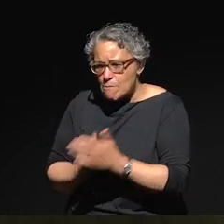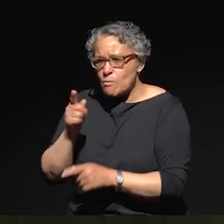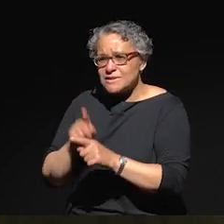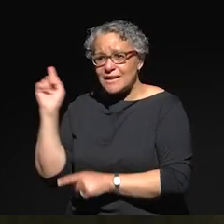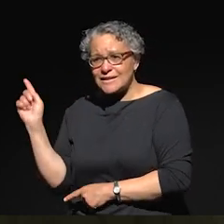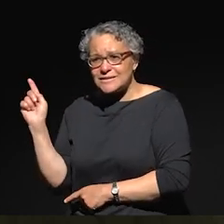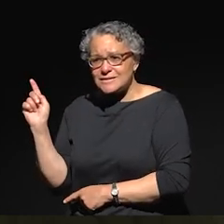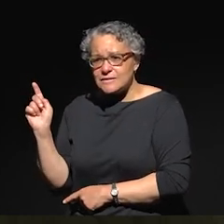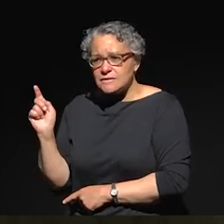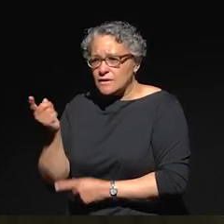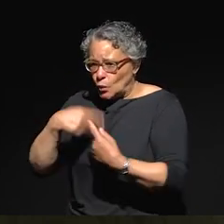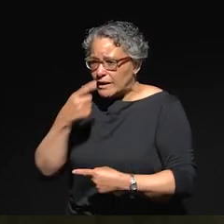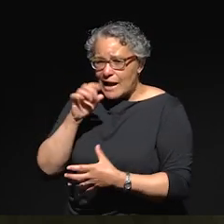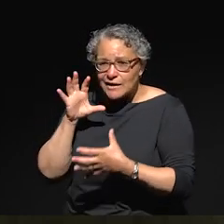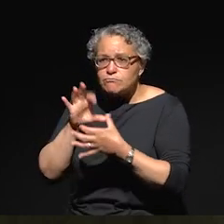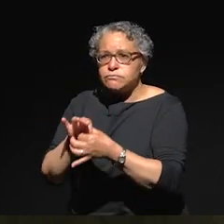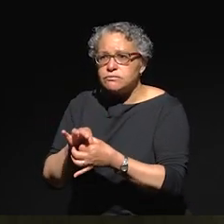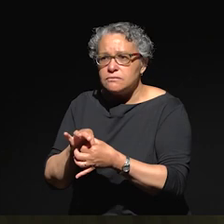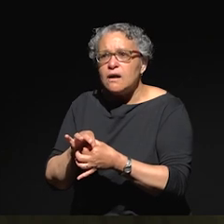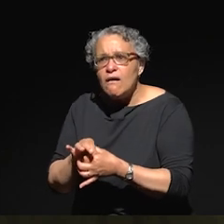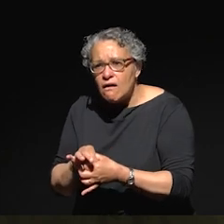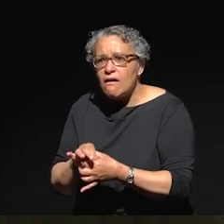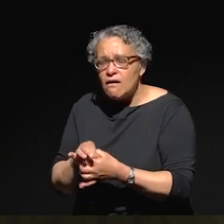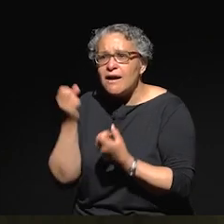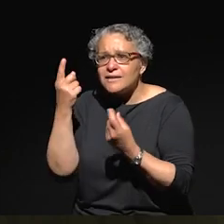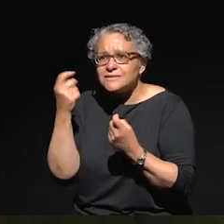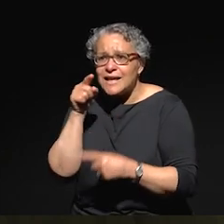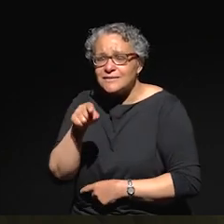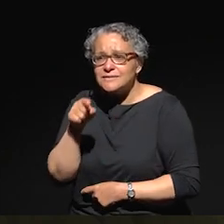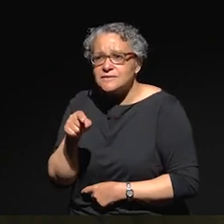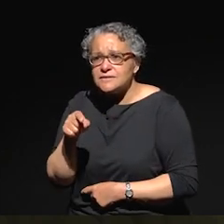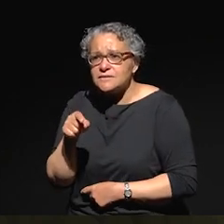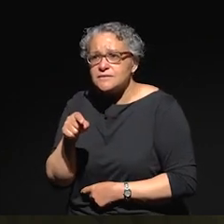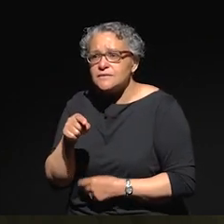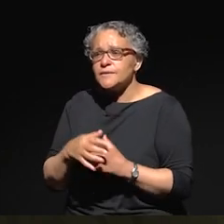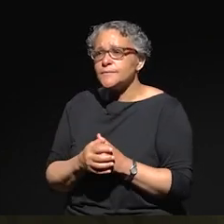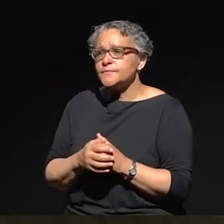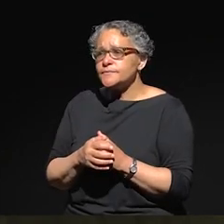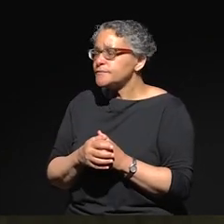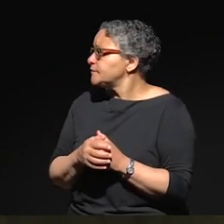relatable moments in otherwise very contrived compositions, and again, making the contrived seem natural.